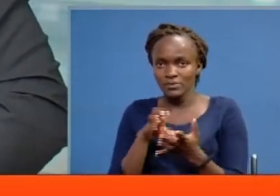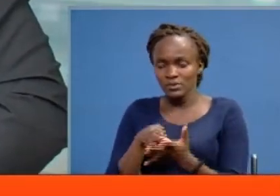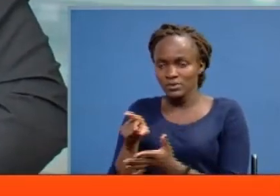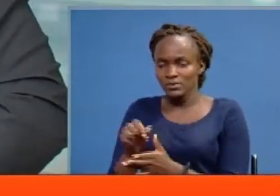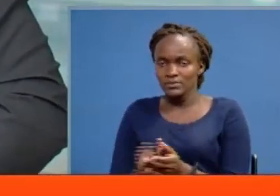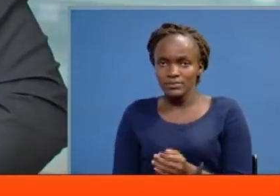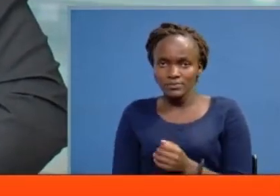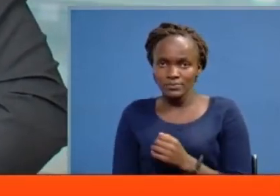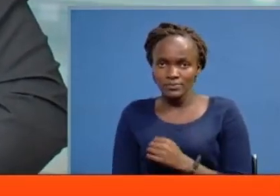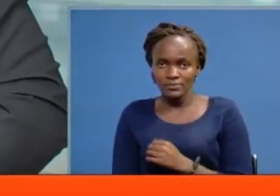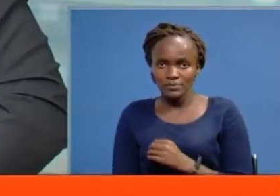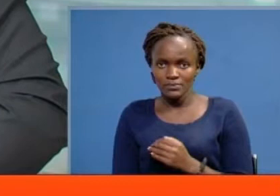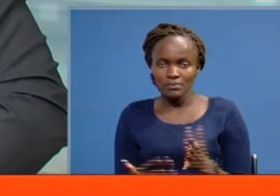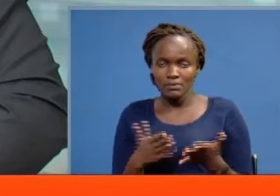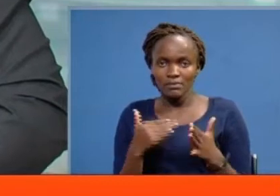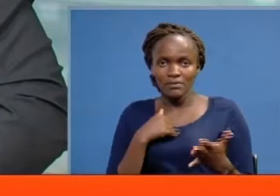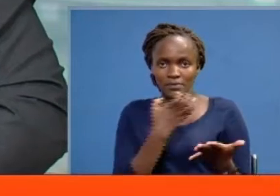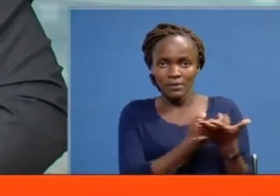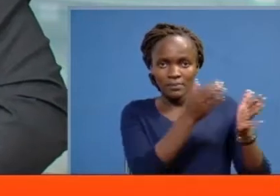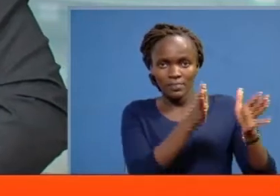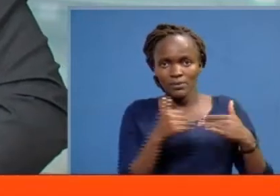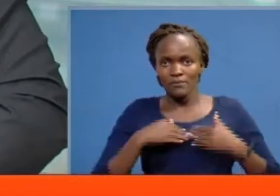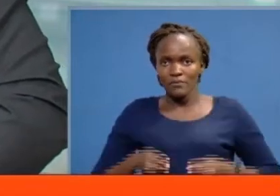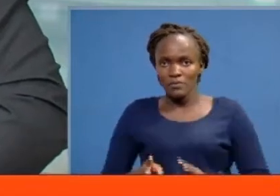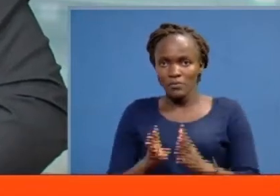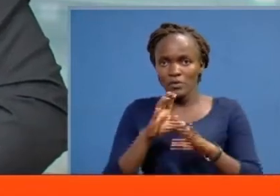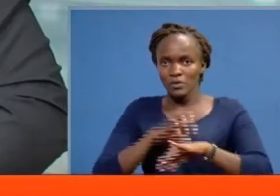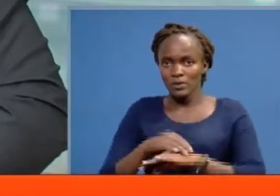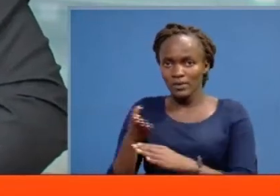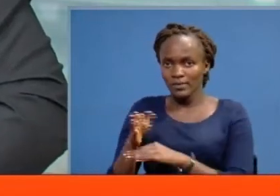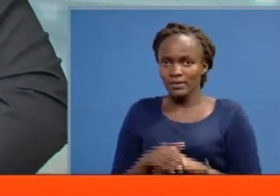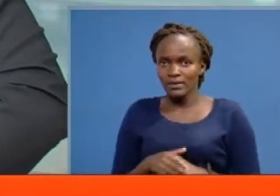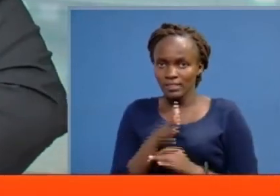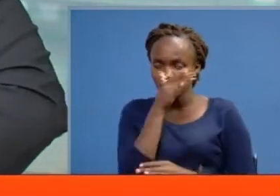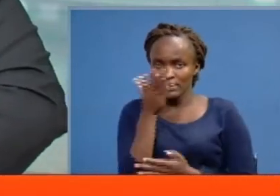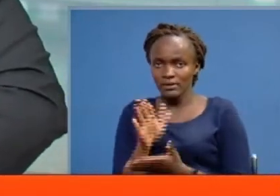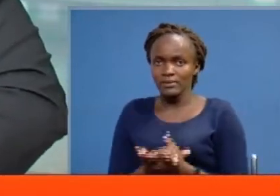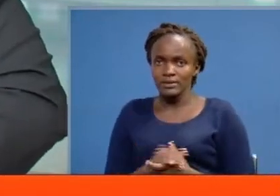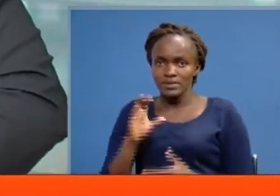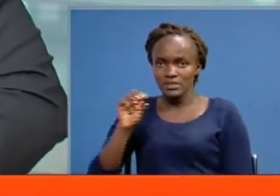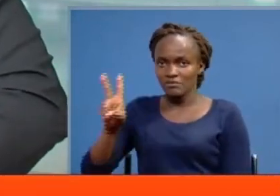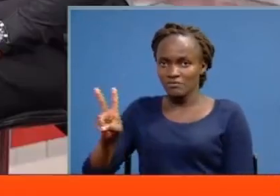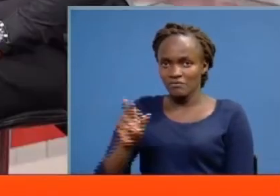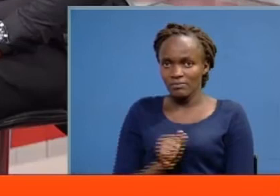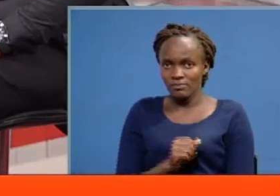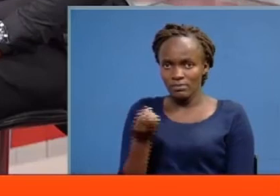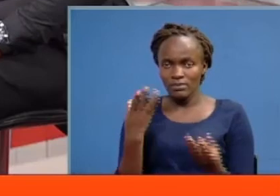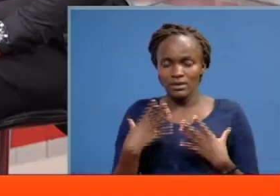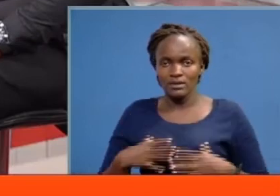Do employers have a way of detecting lies in the CV? And how can Okay. we avoid that if that's the A case? lot of times